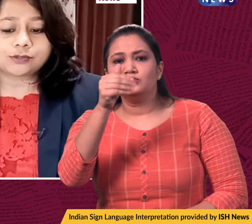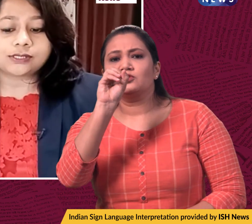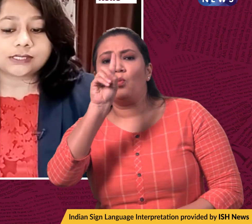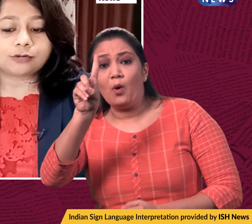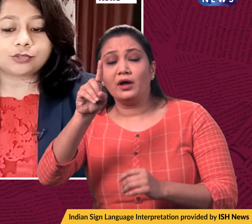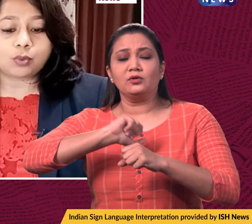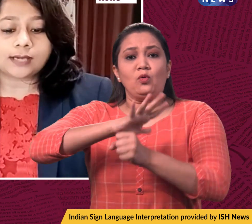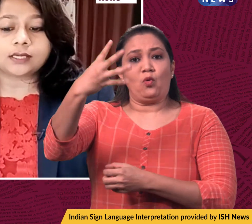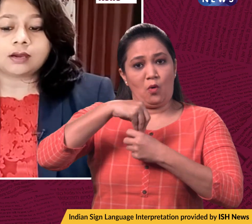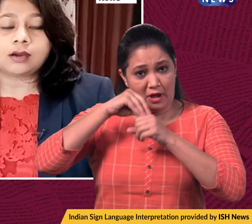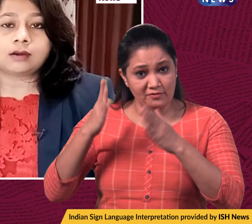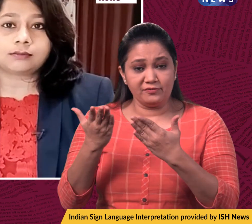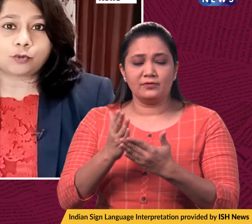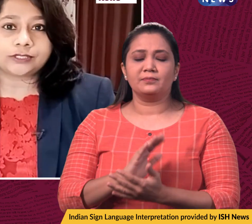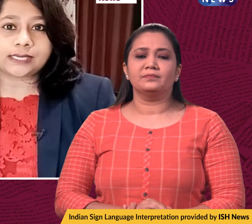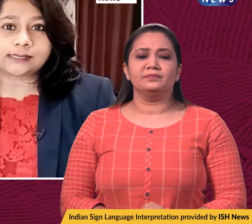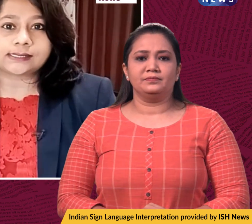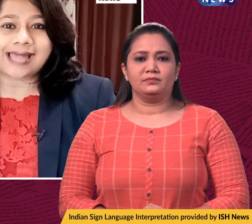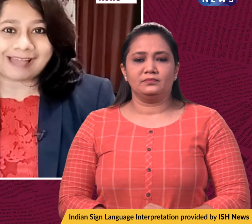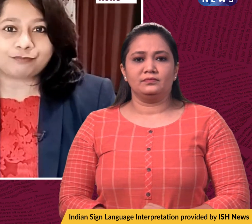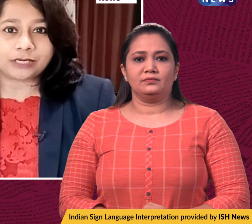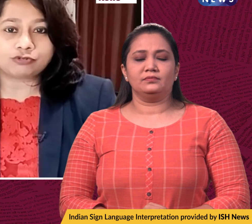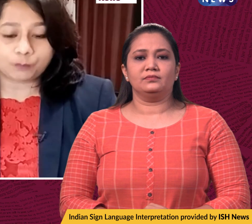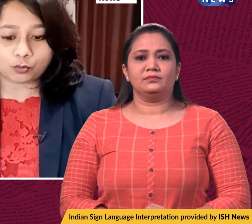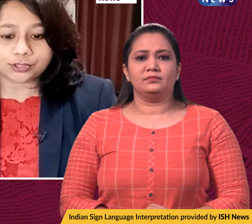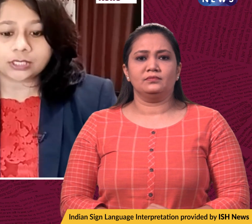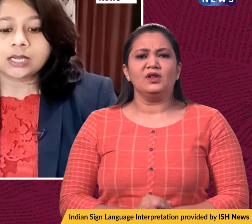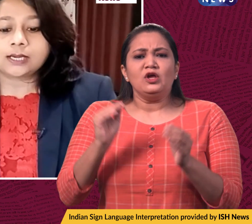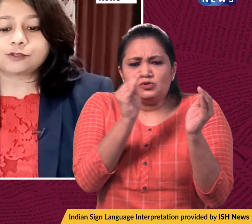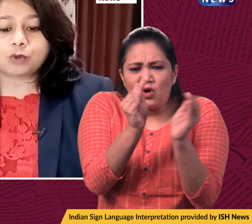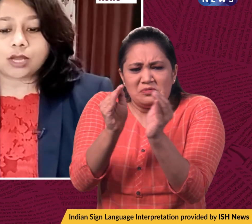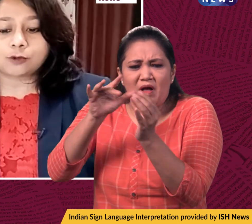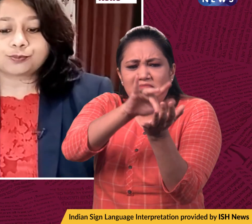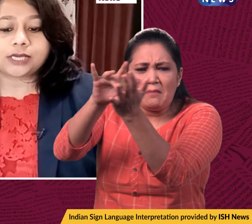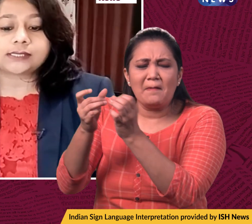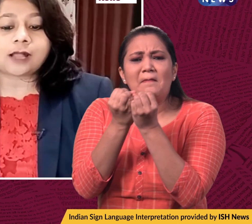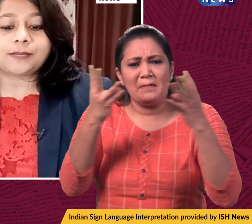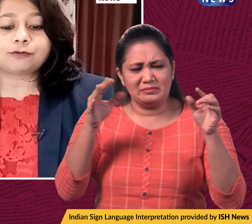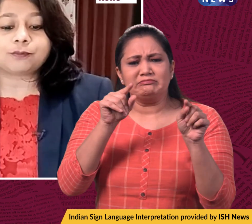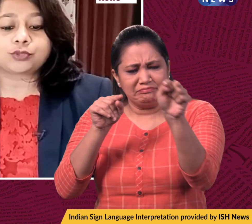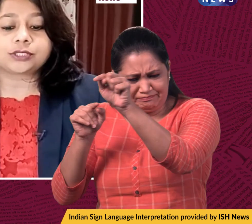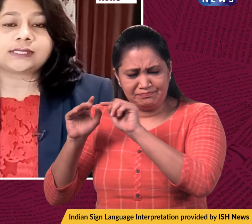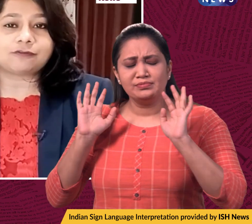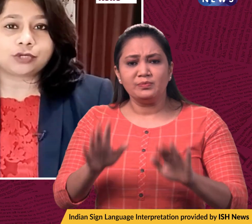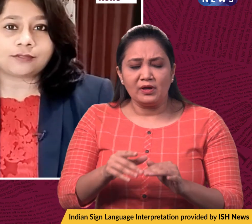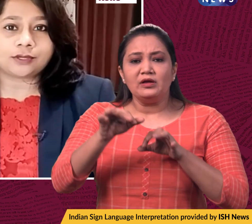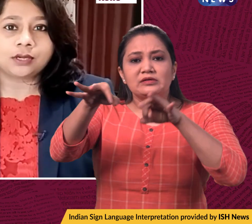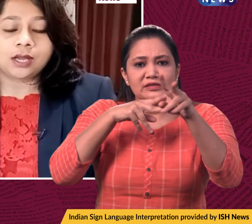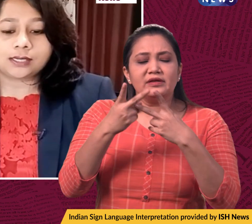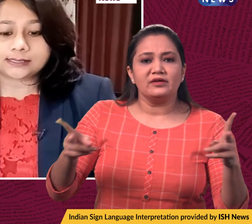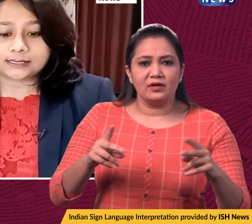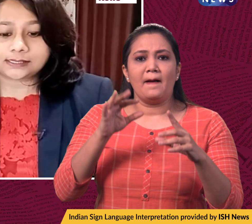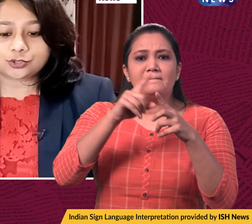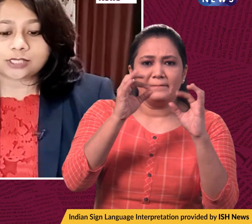where 2,601 COVID cases have been reported. Now, smaller outbreaks are being reported in several